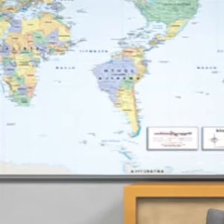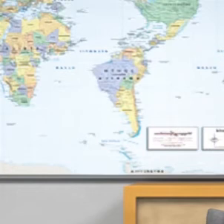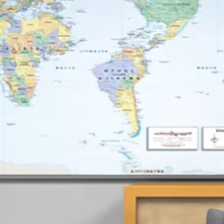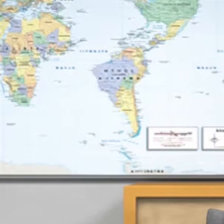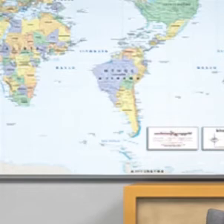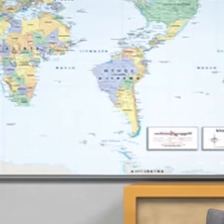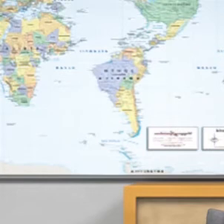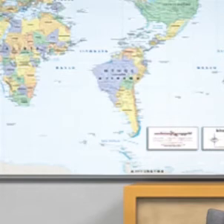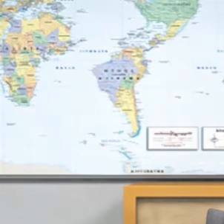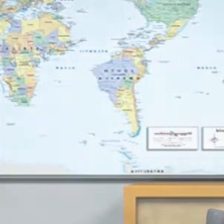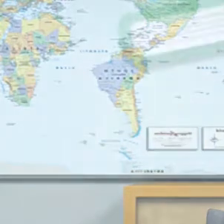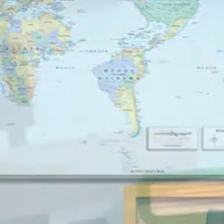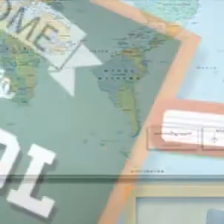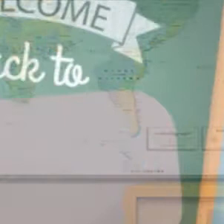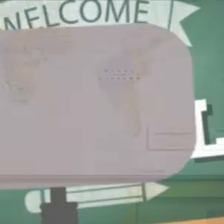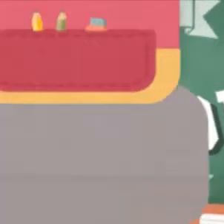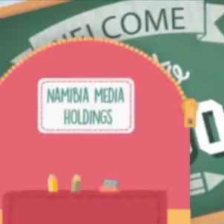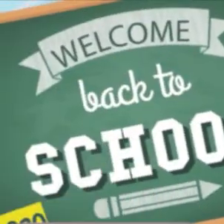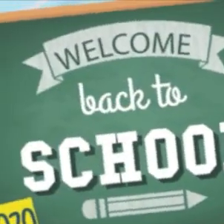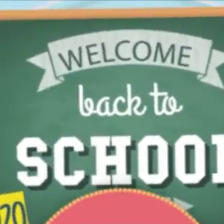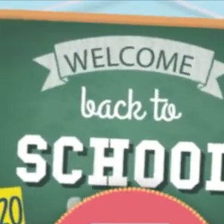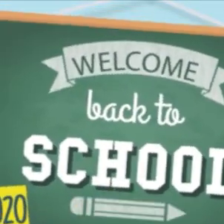4, lesson 4.